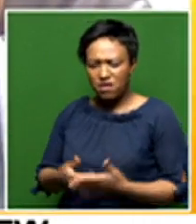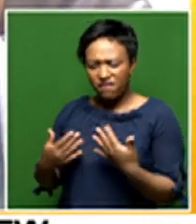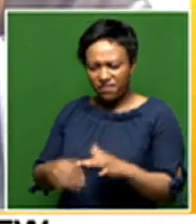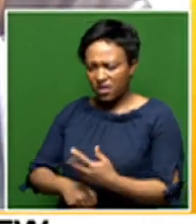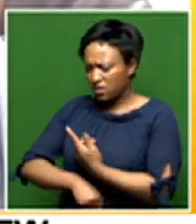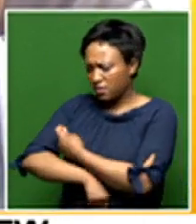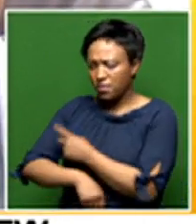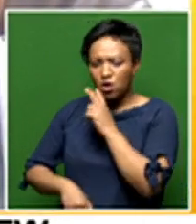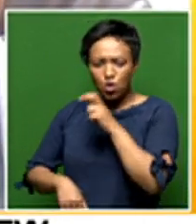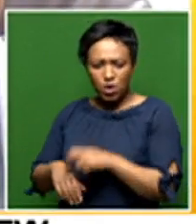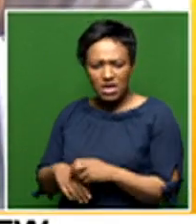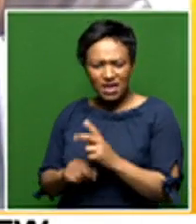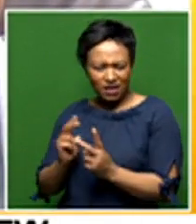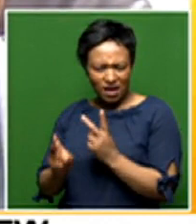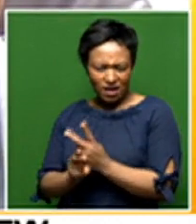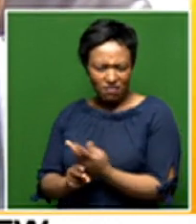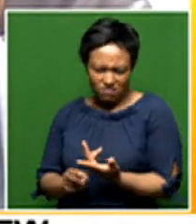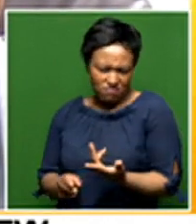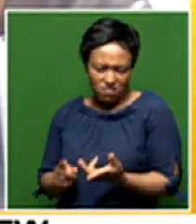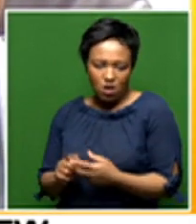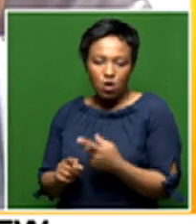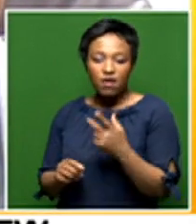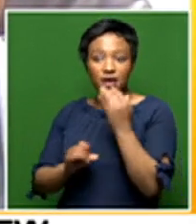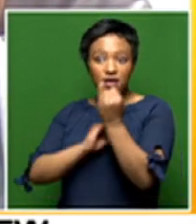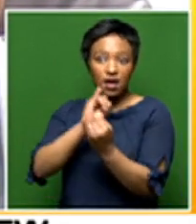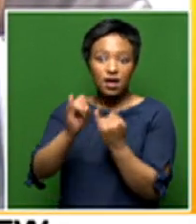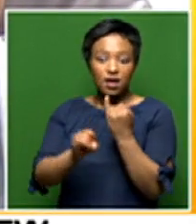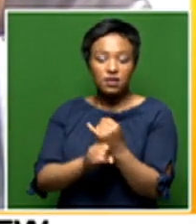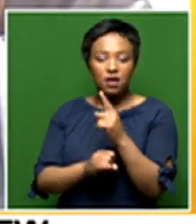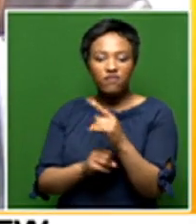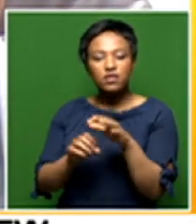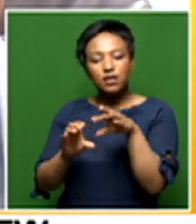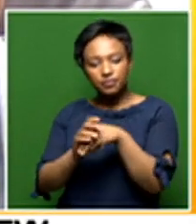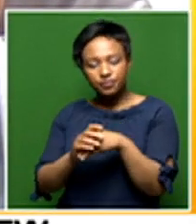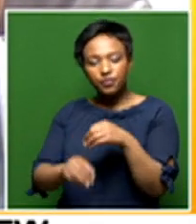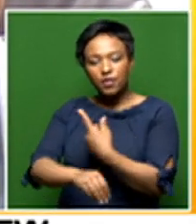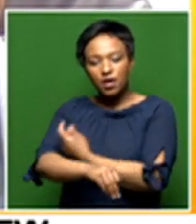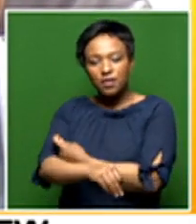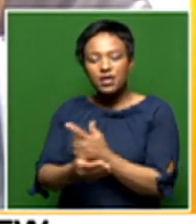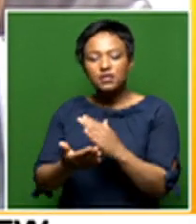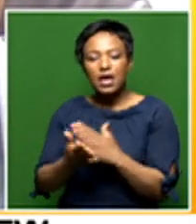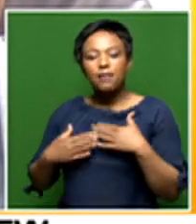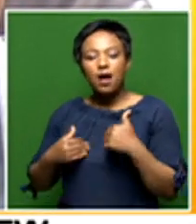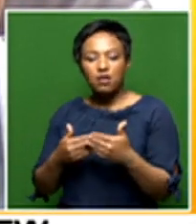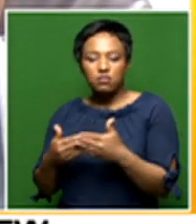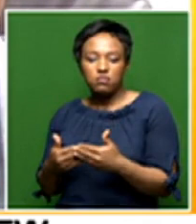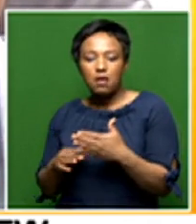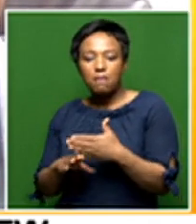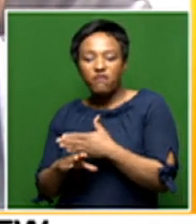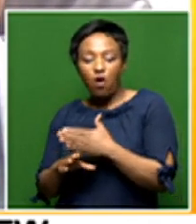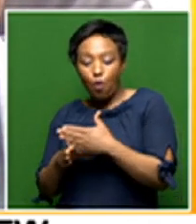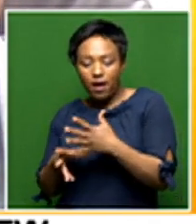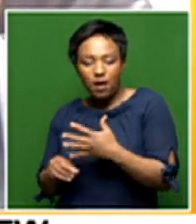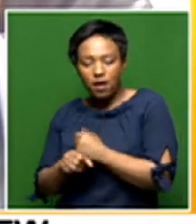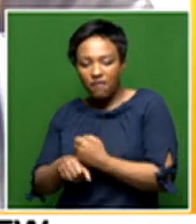And I mean, if health professionals around the world participating in the trial, obviously they would be health professionals who never in their life received an